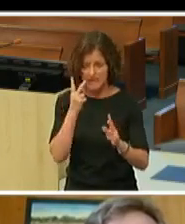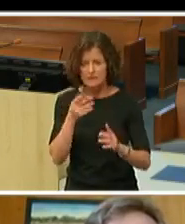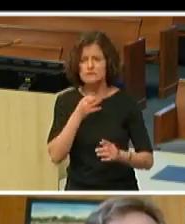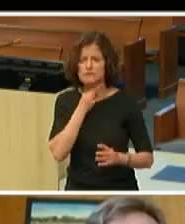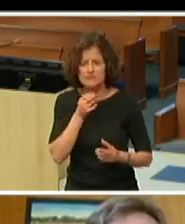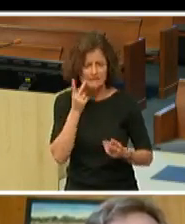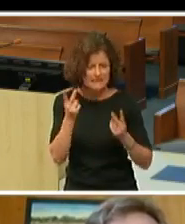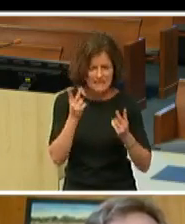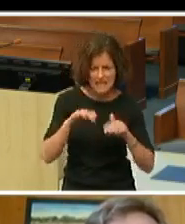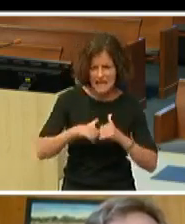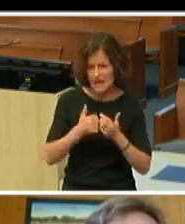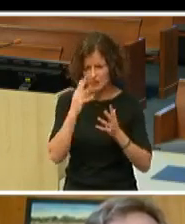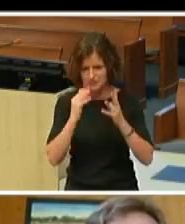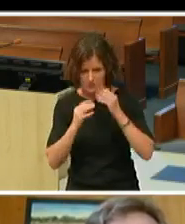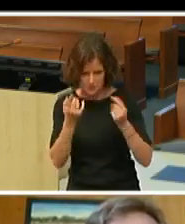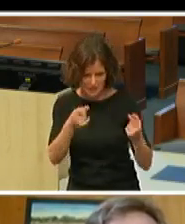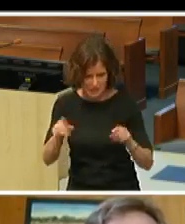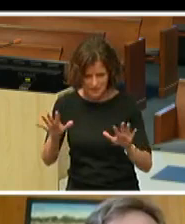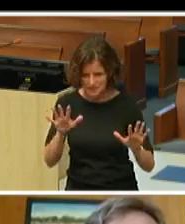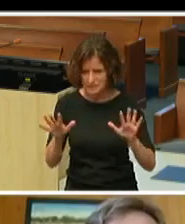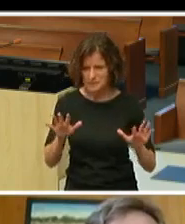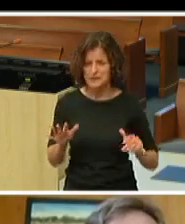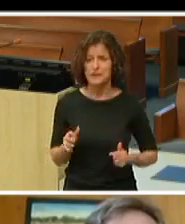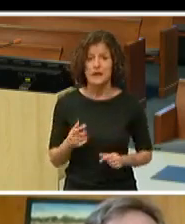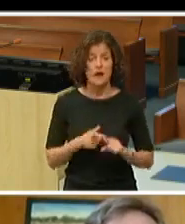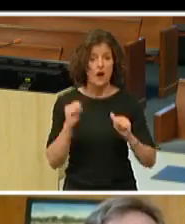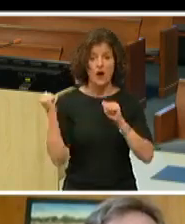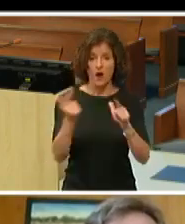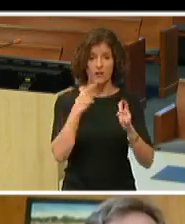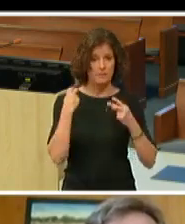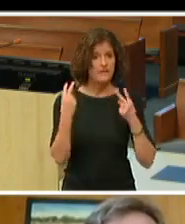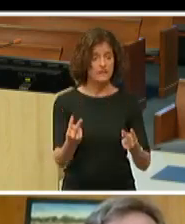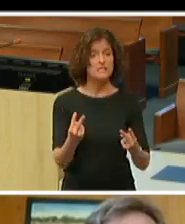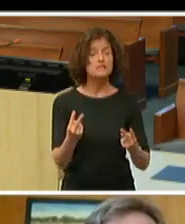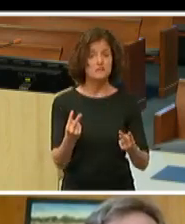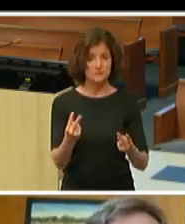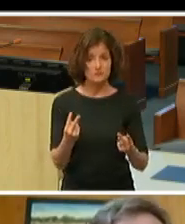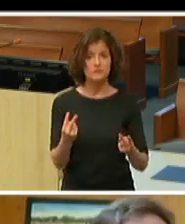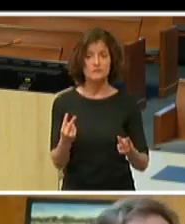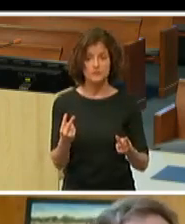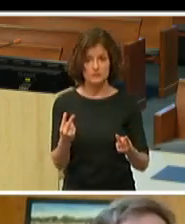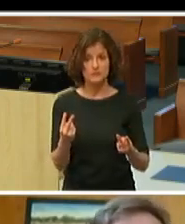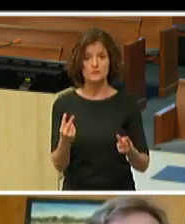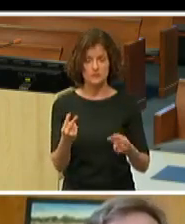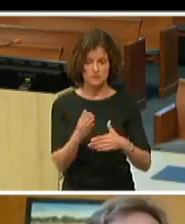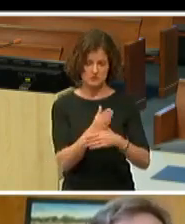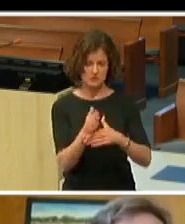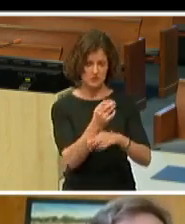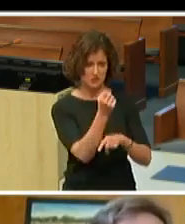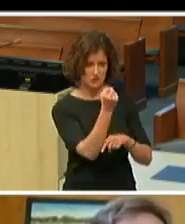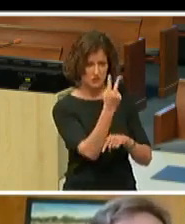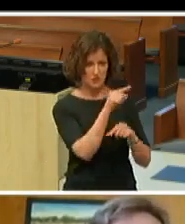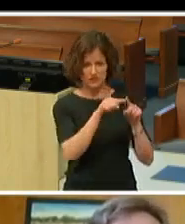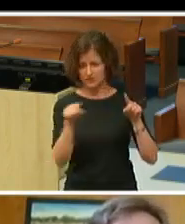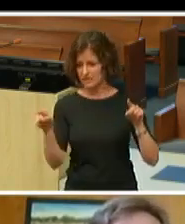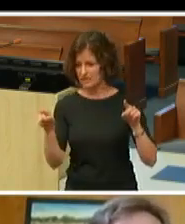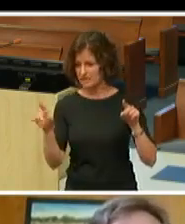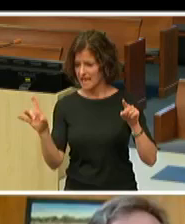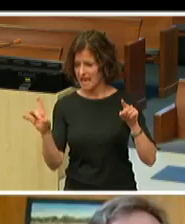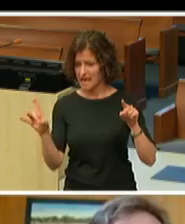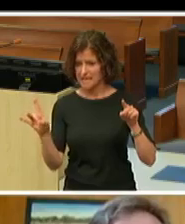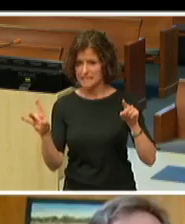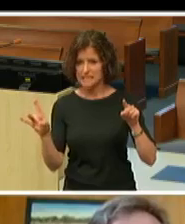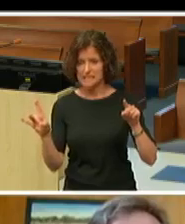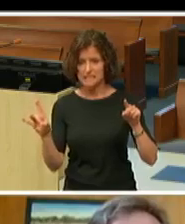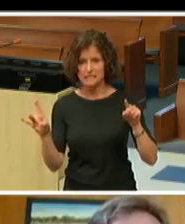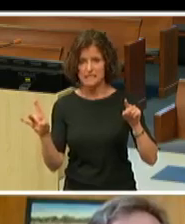how the experience was going on. All of my visits were between noon and 8. Shouldn't surprise any